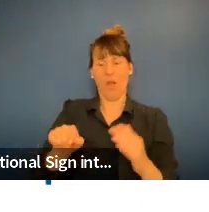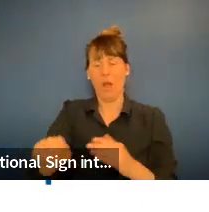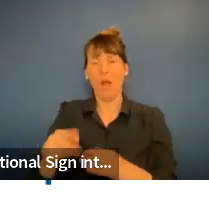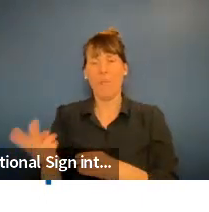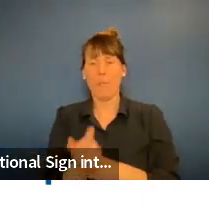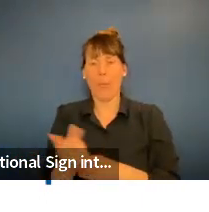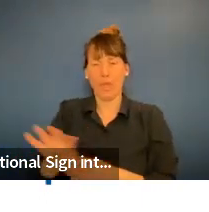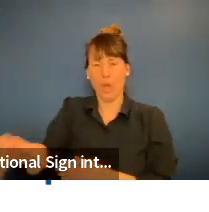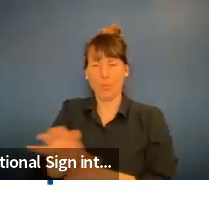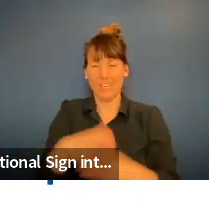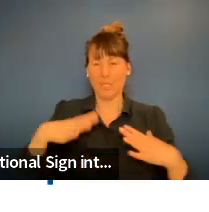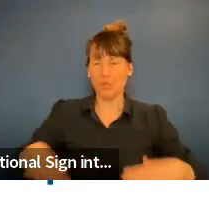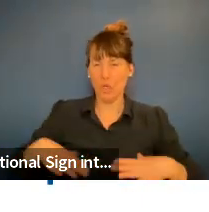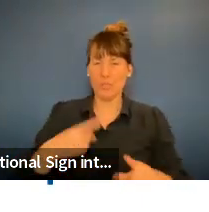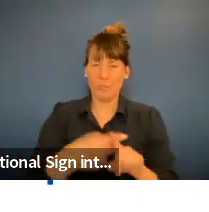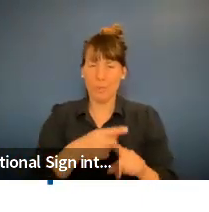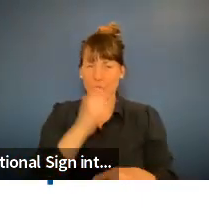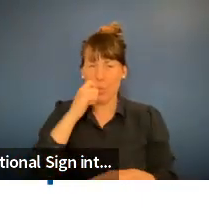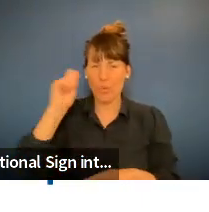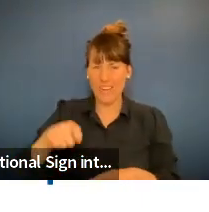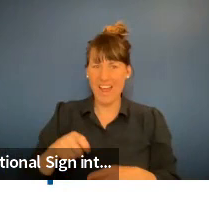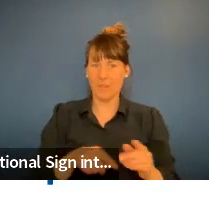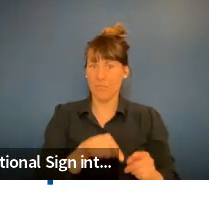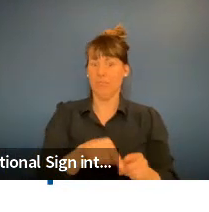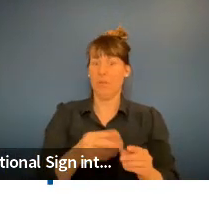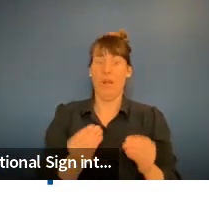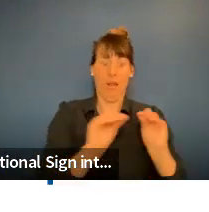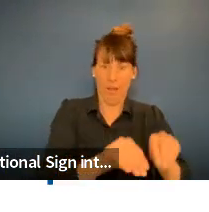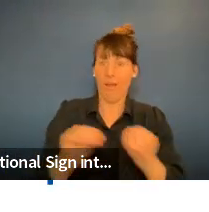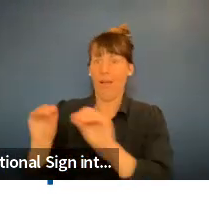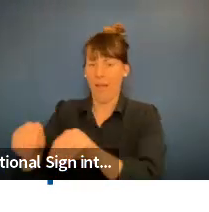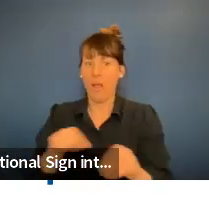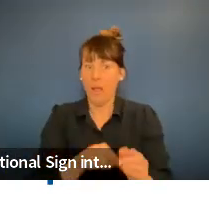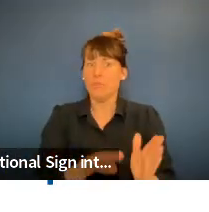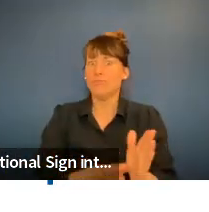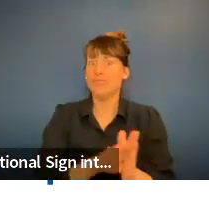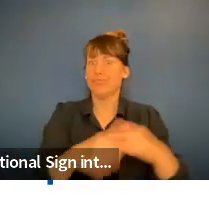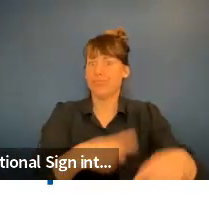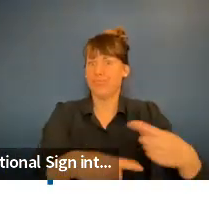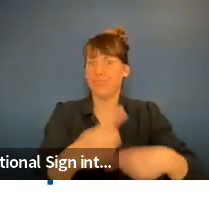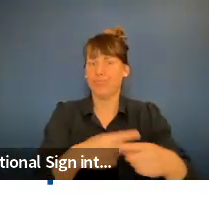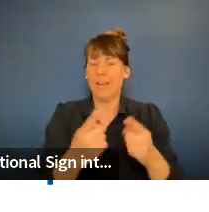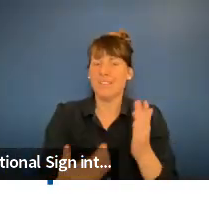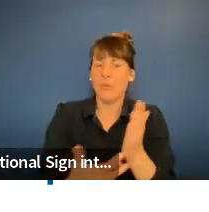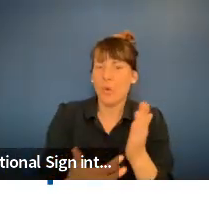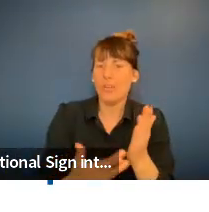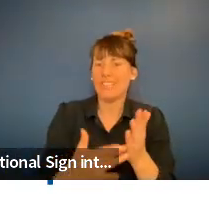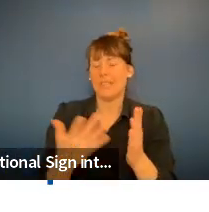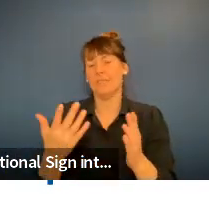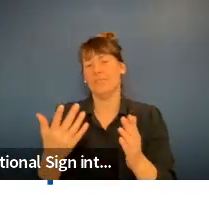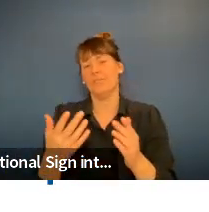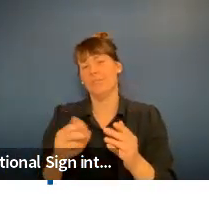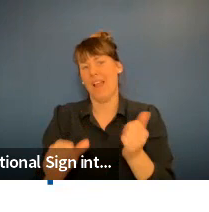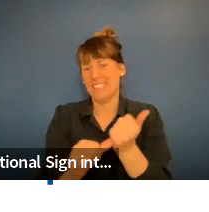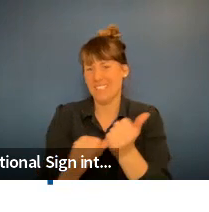In addition to the development of list, what is also very important is to develop standards and specification for each of those products